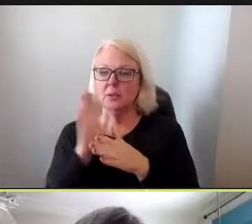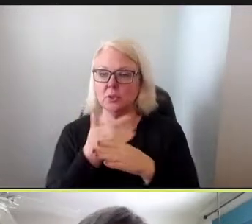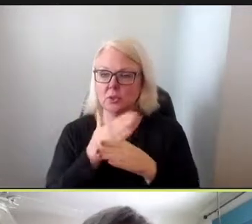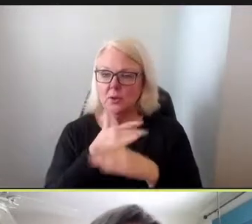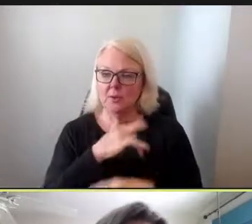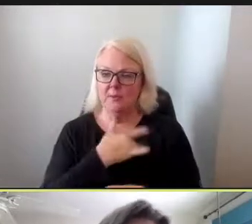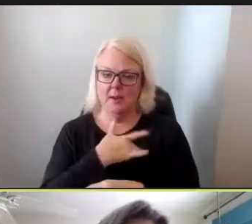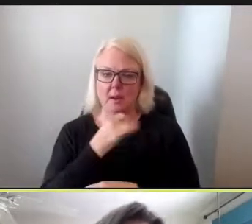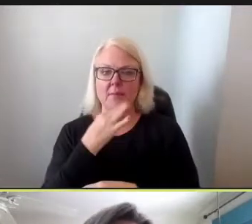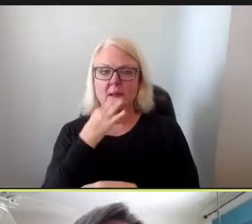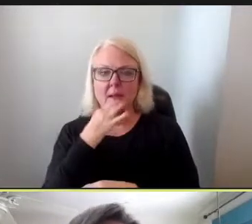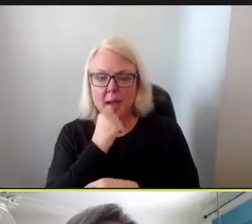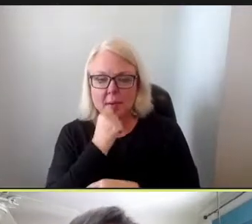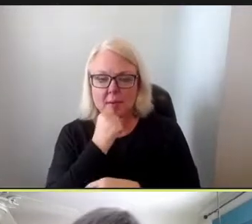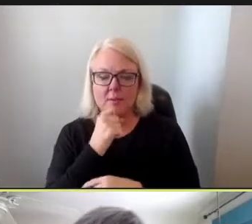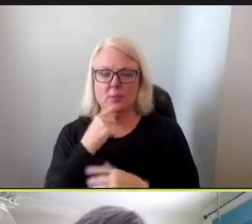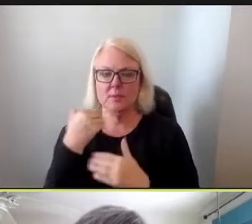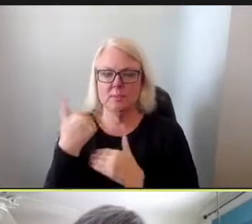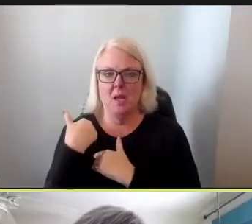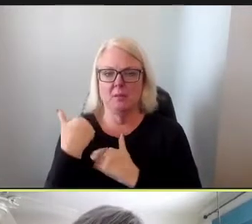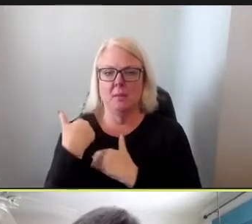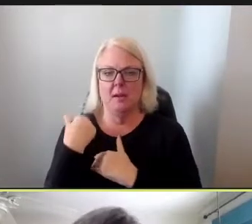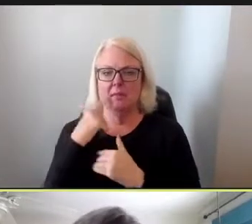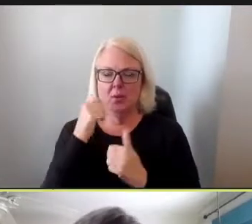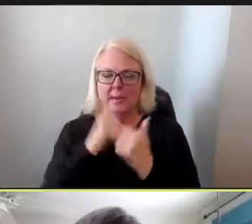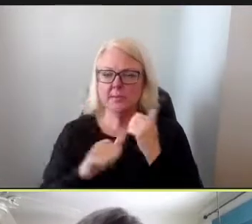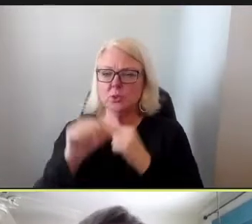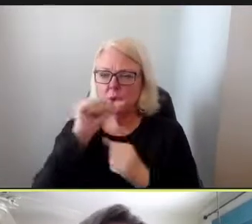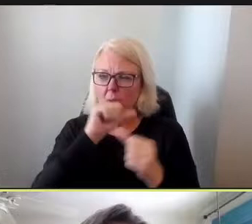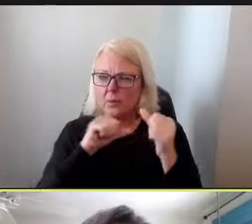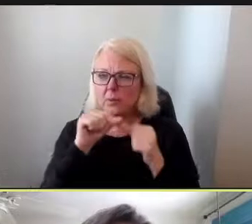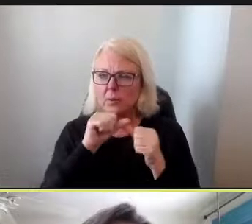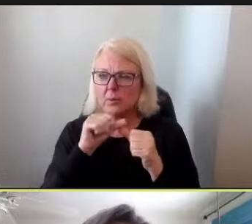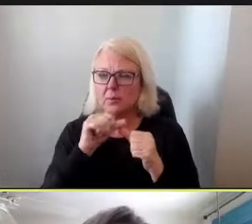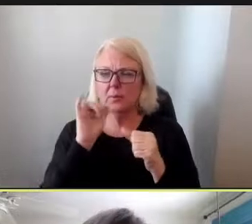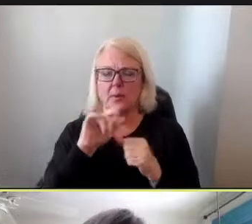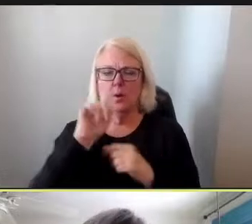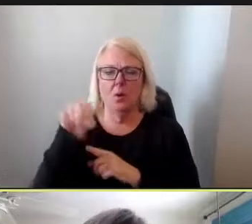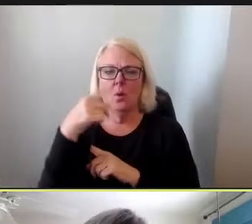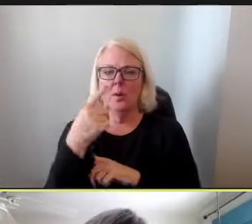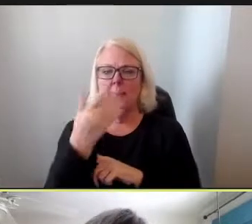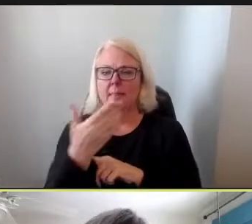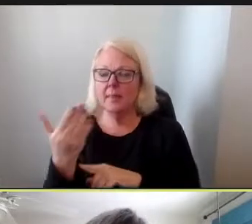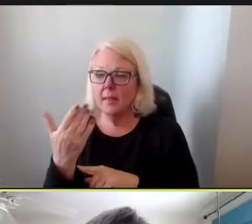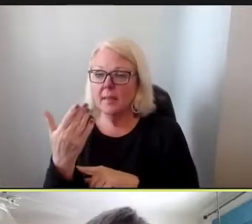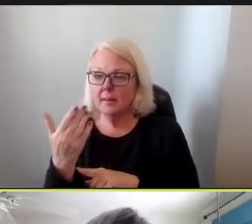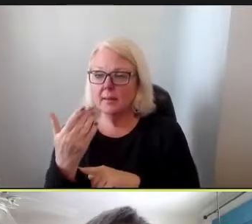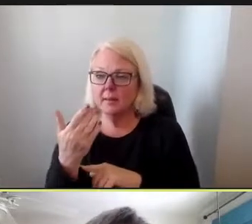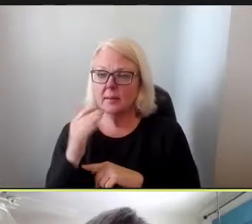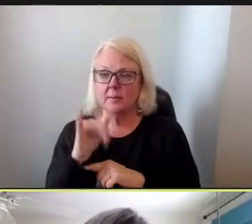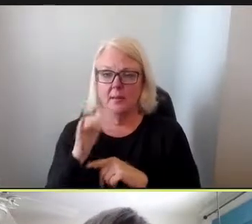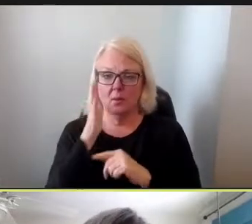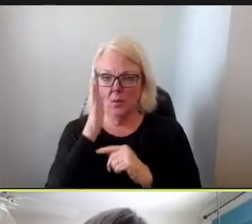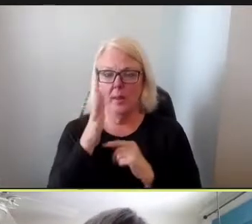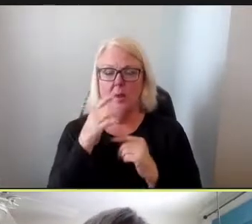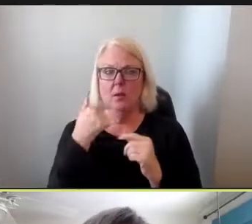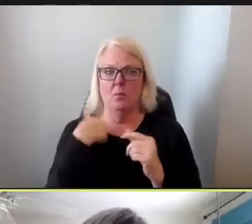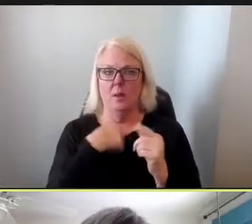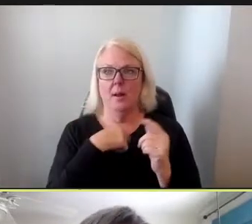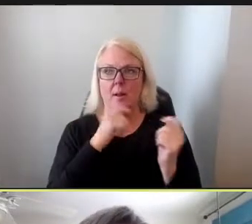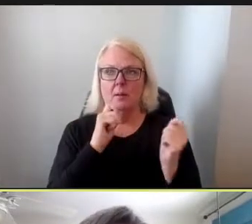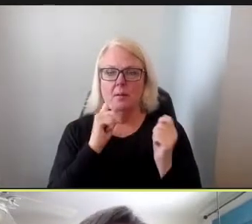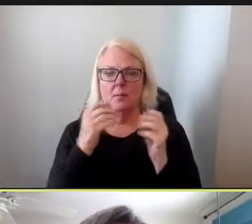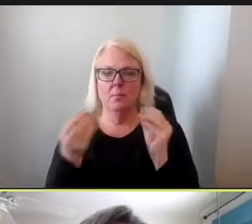of care and responsibility toward each other is the only thing that will move us closer to